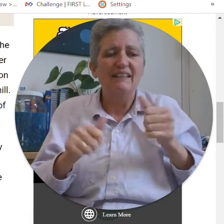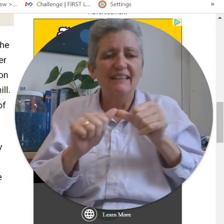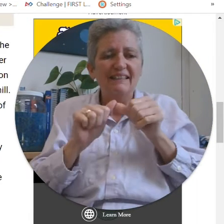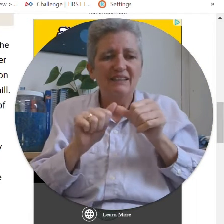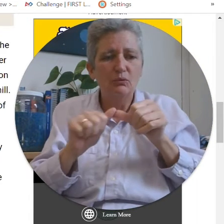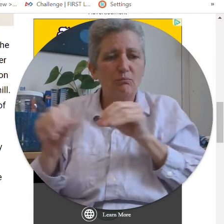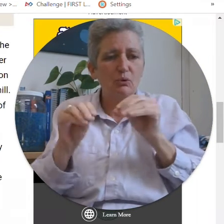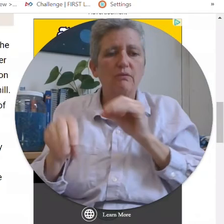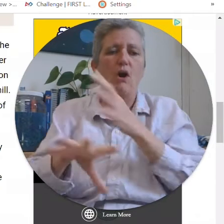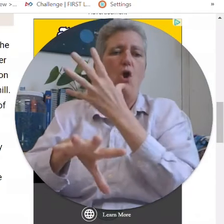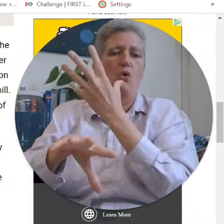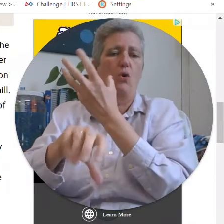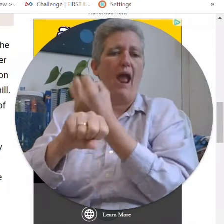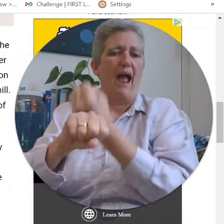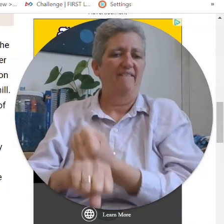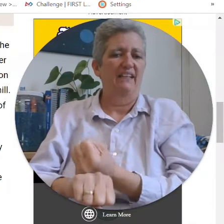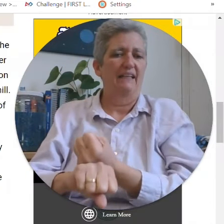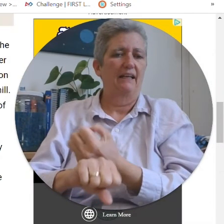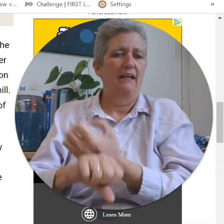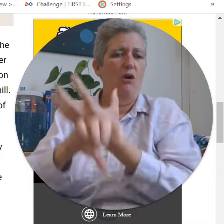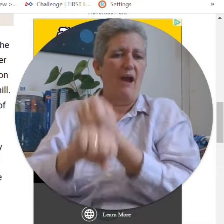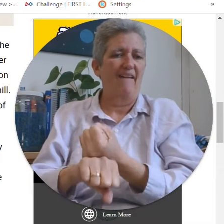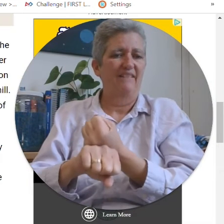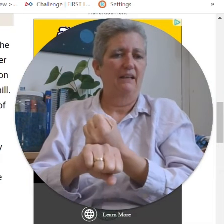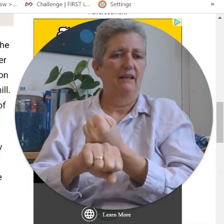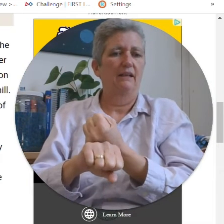And how is it changing? Because of the gravity.